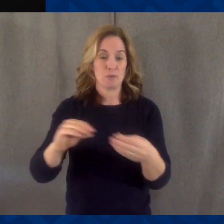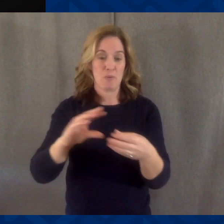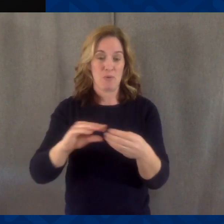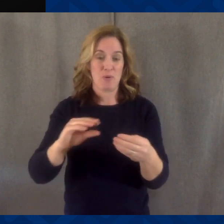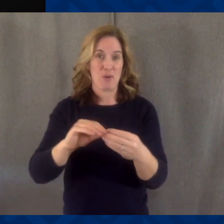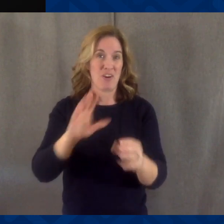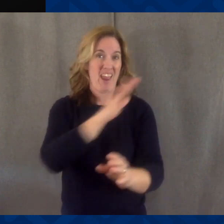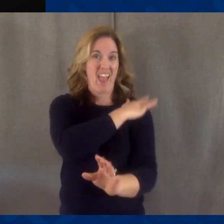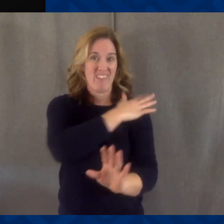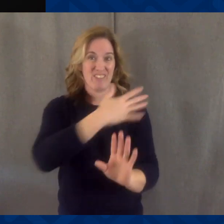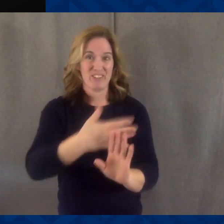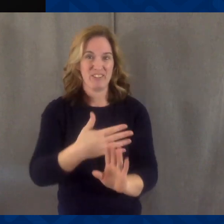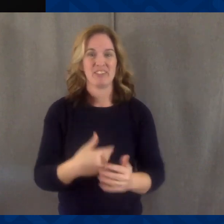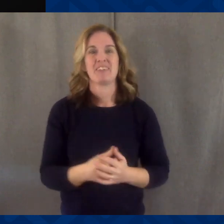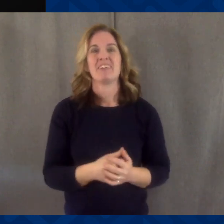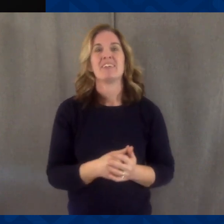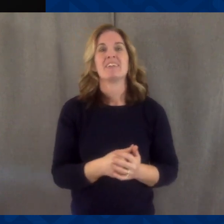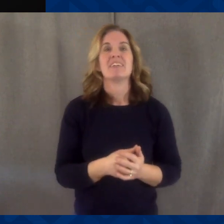together,